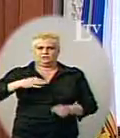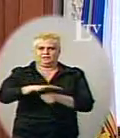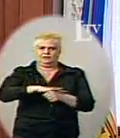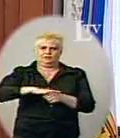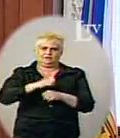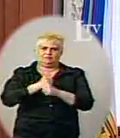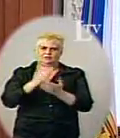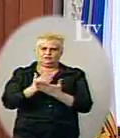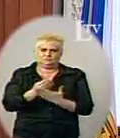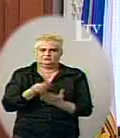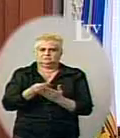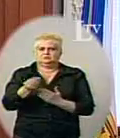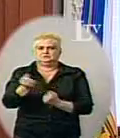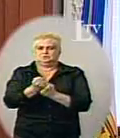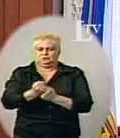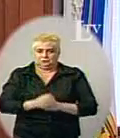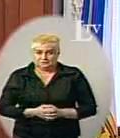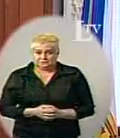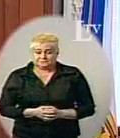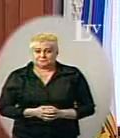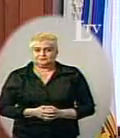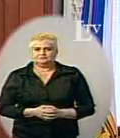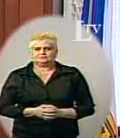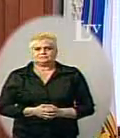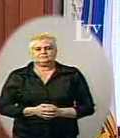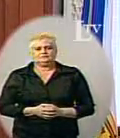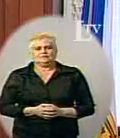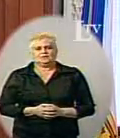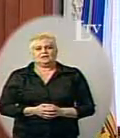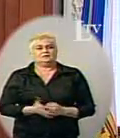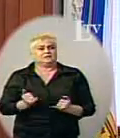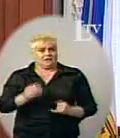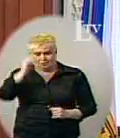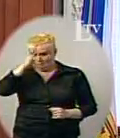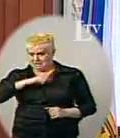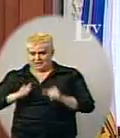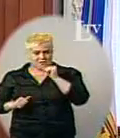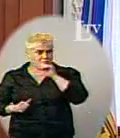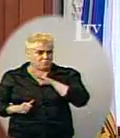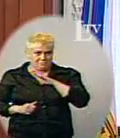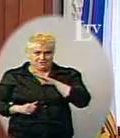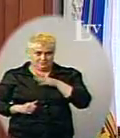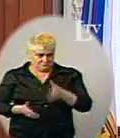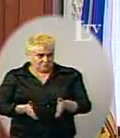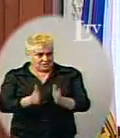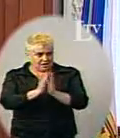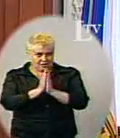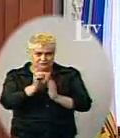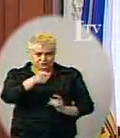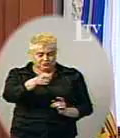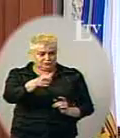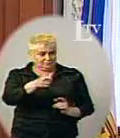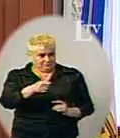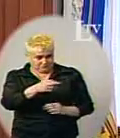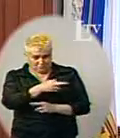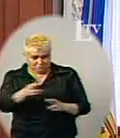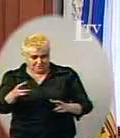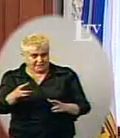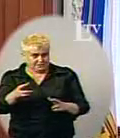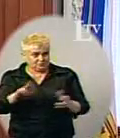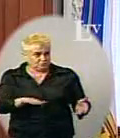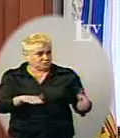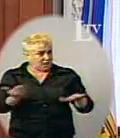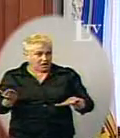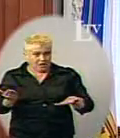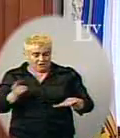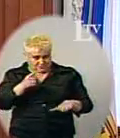sector. There are few professions where men and women are asked to put their lives on the line every